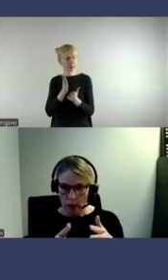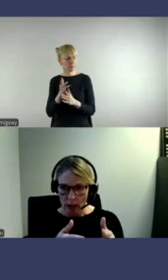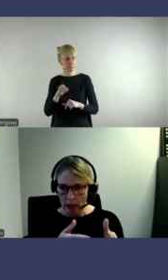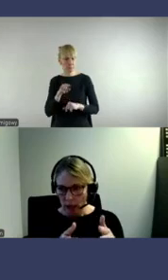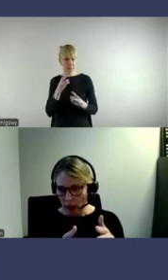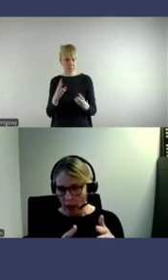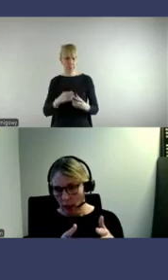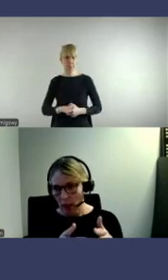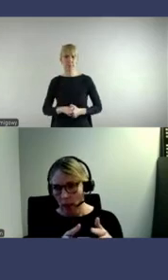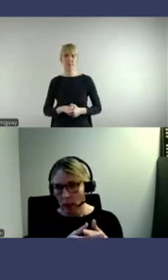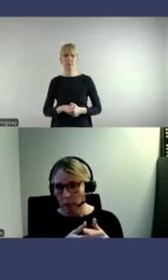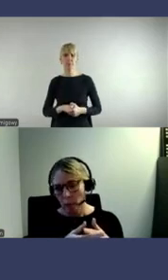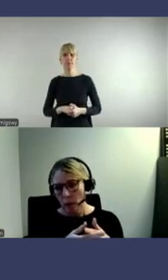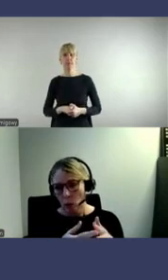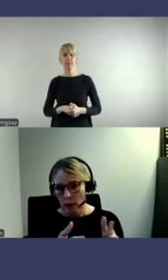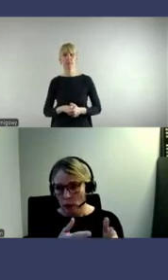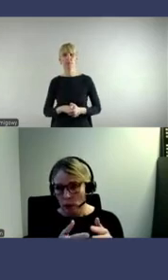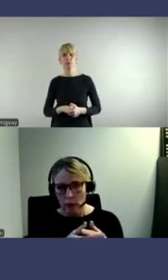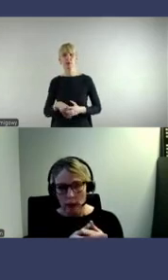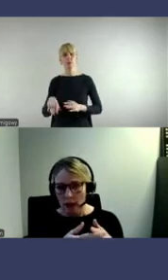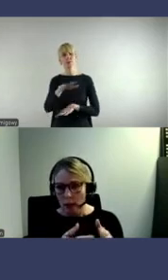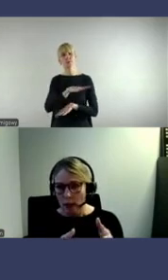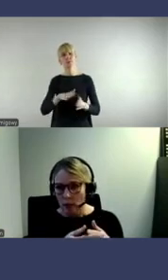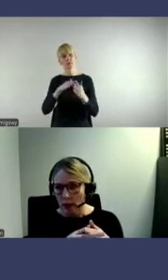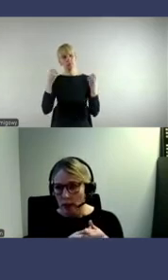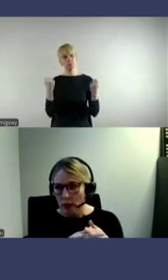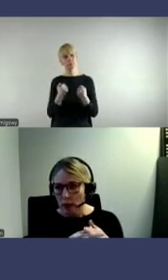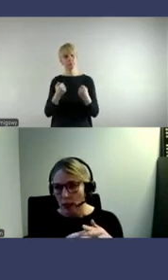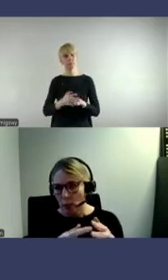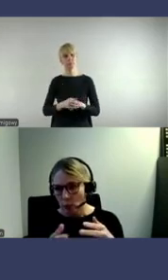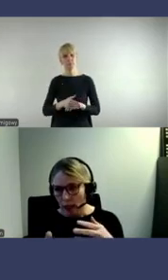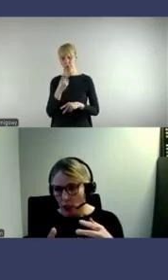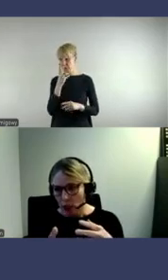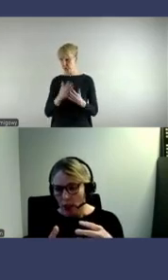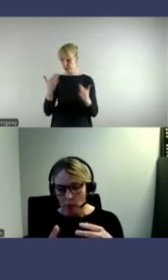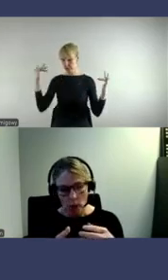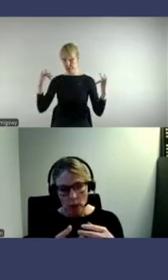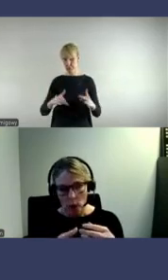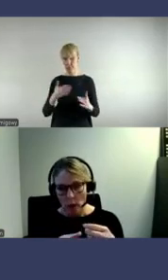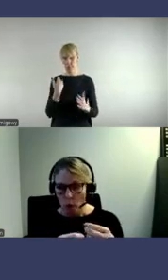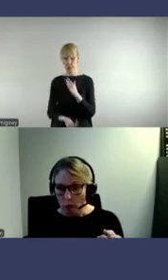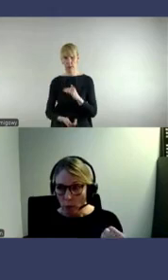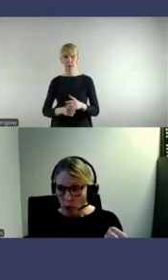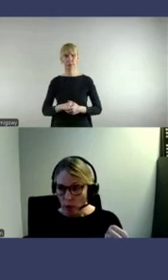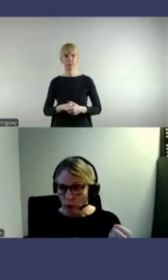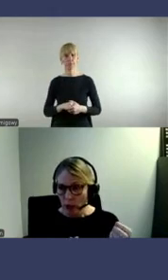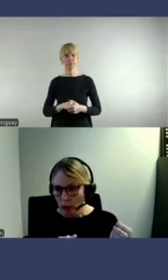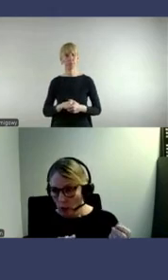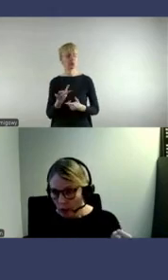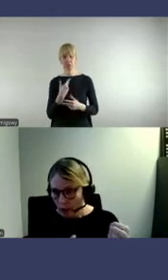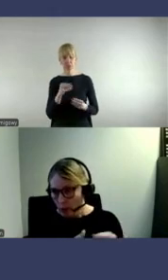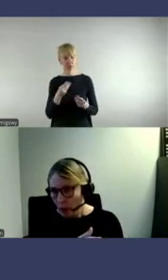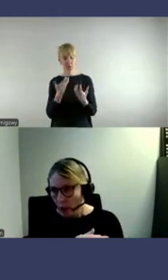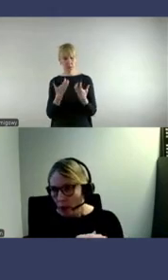is a slight decline within certain aspects of that. The aging population is pointed to as one possible